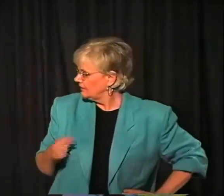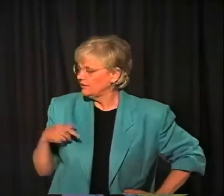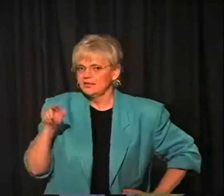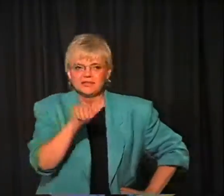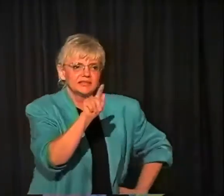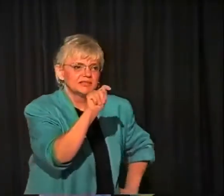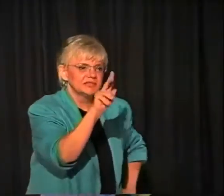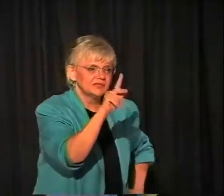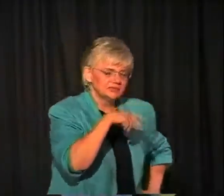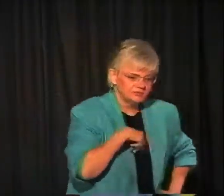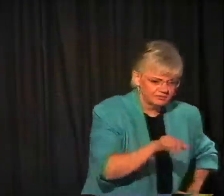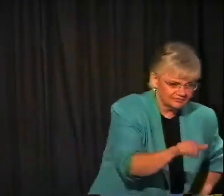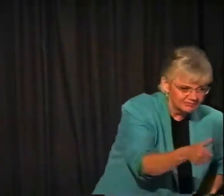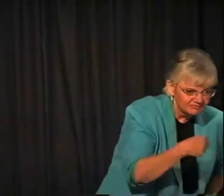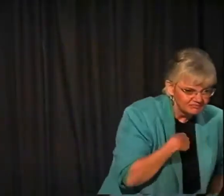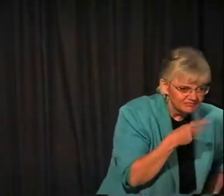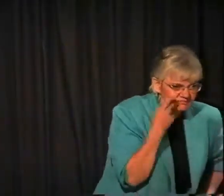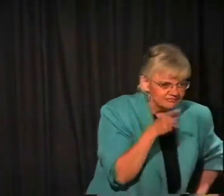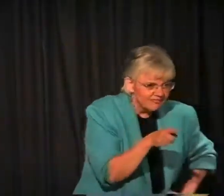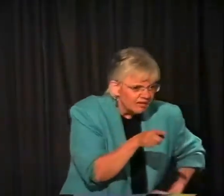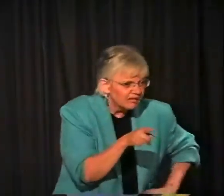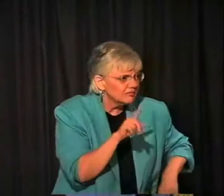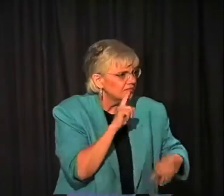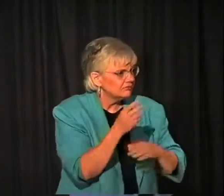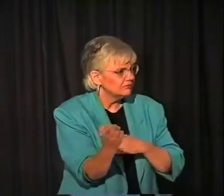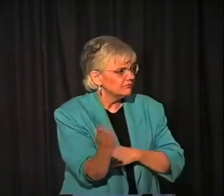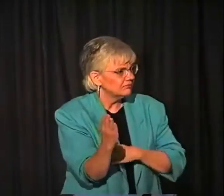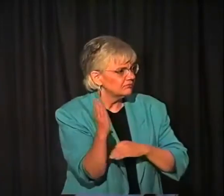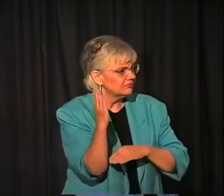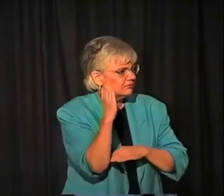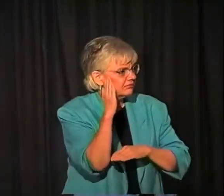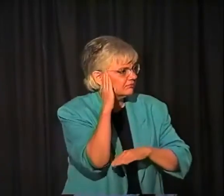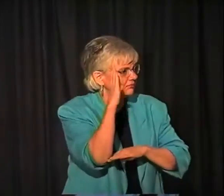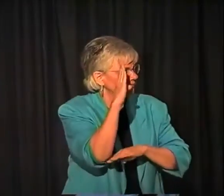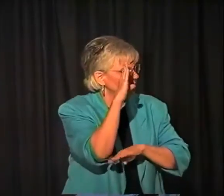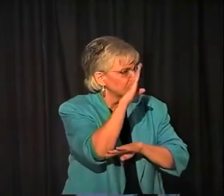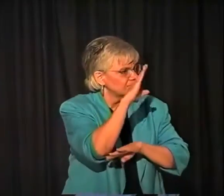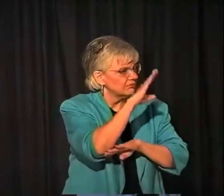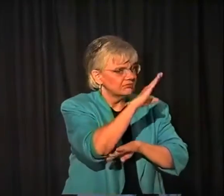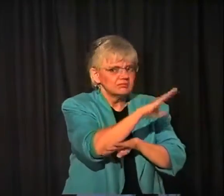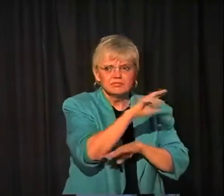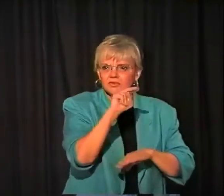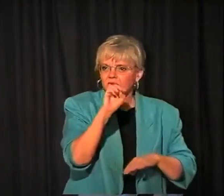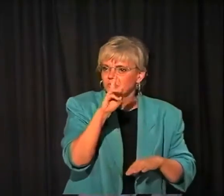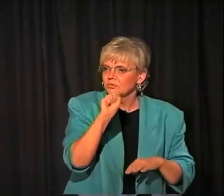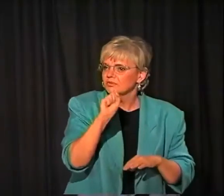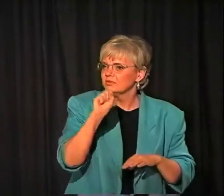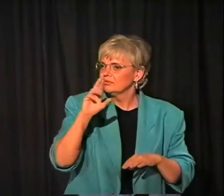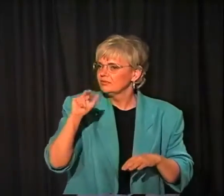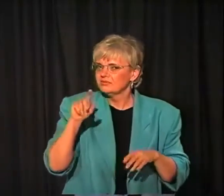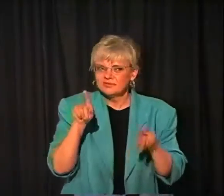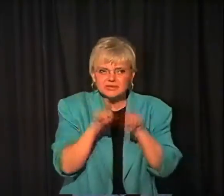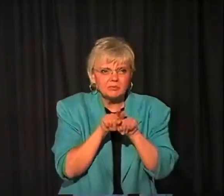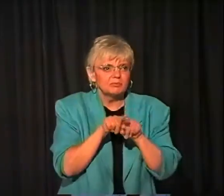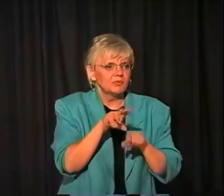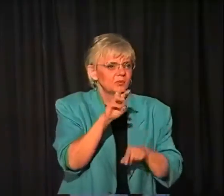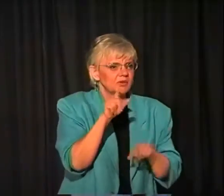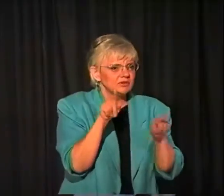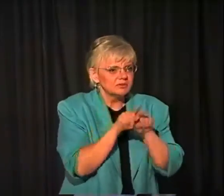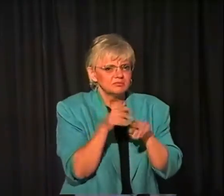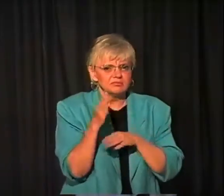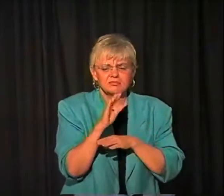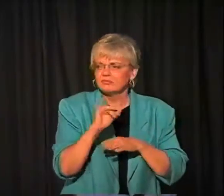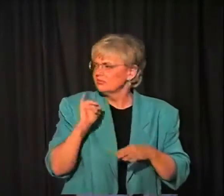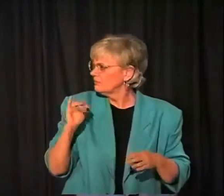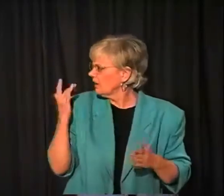weather, the news. And then you turn on the TV, and how many times during the day is there an update